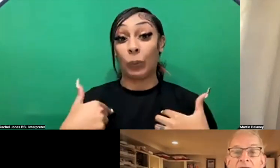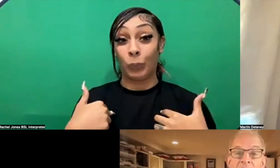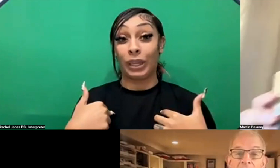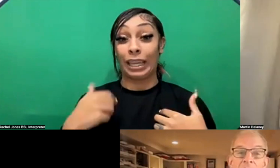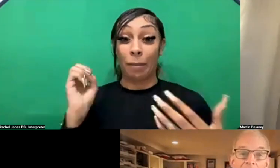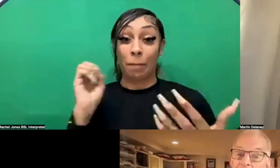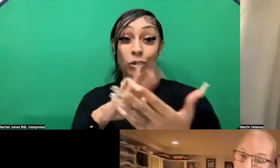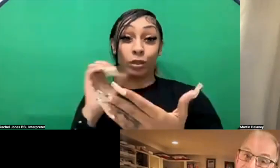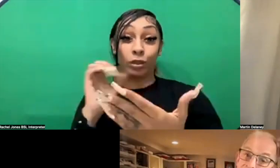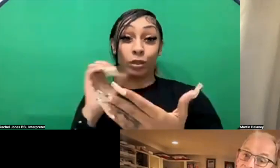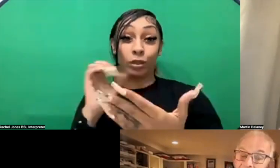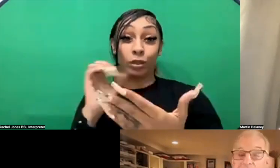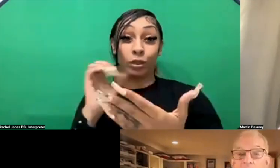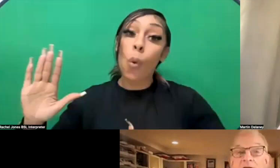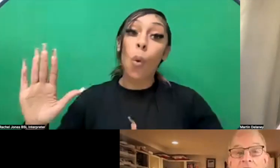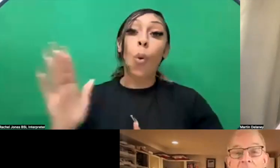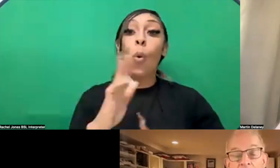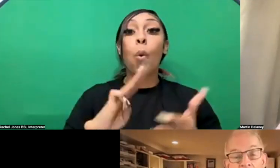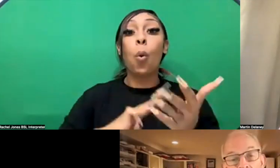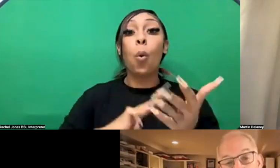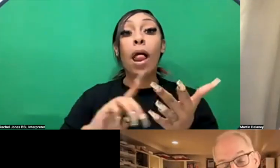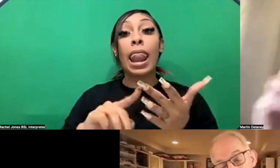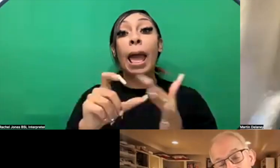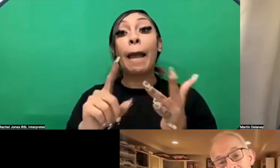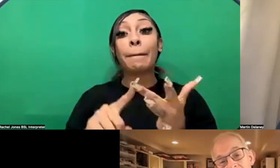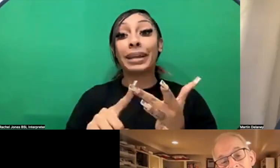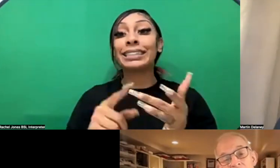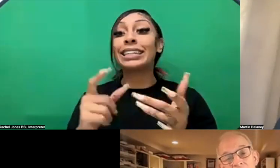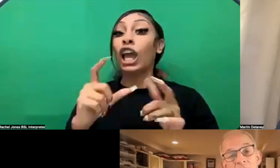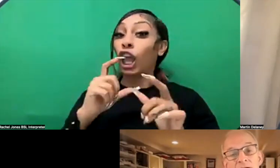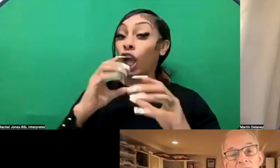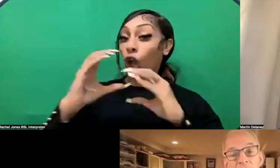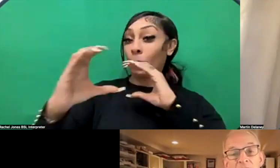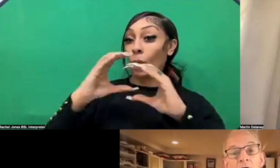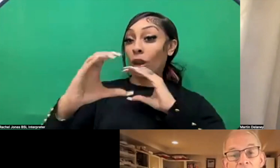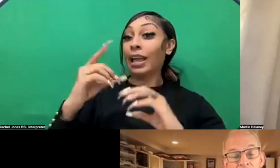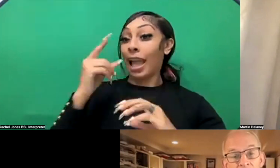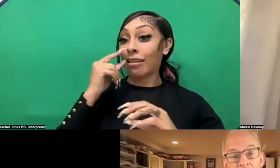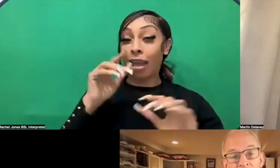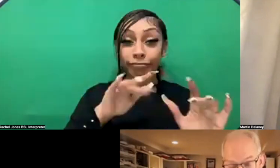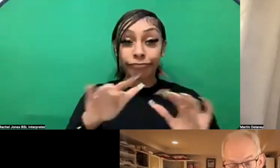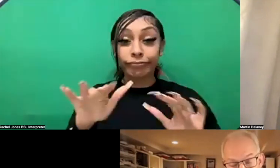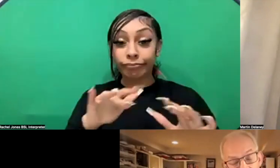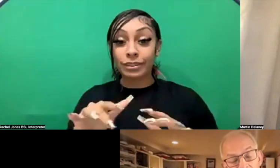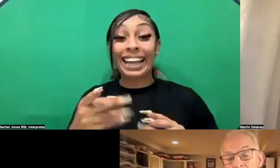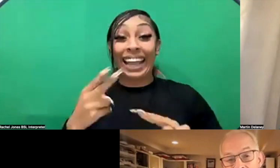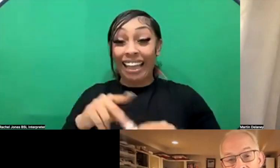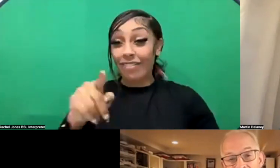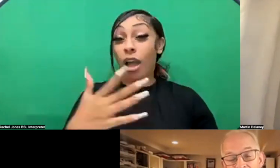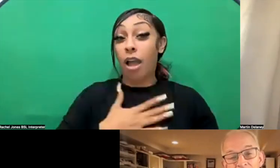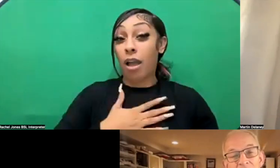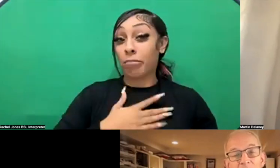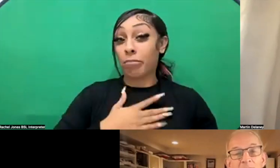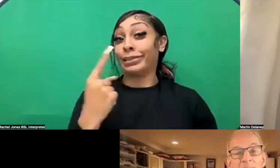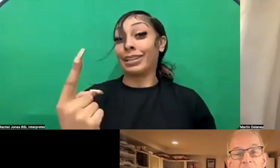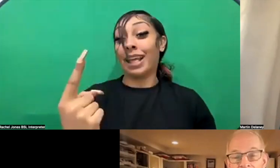MIDI communication so that anyone could write a software editor if they wanted to. But the trouble is,